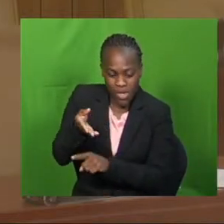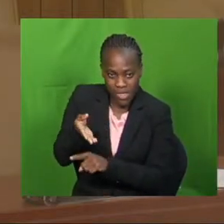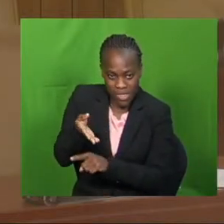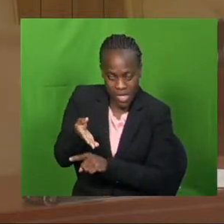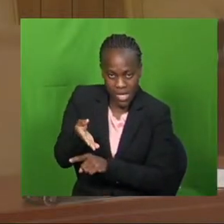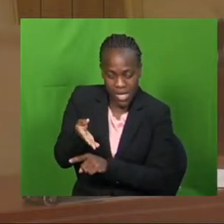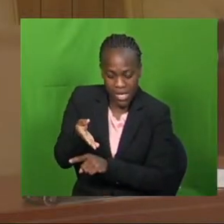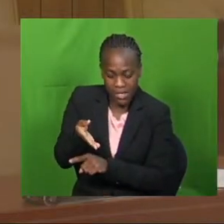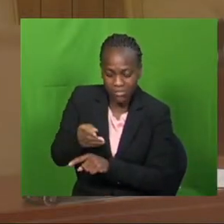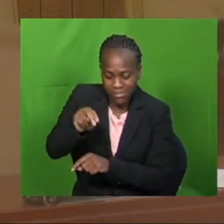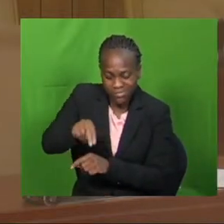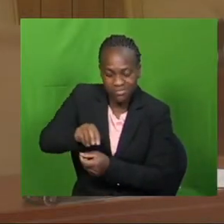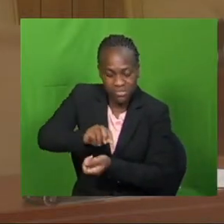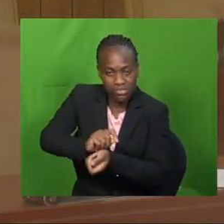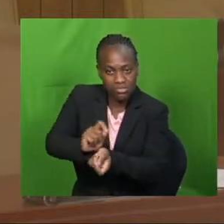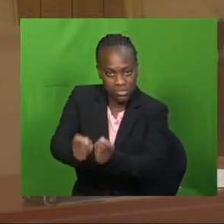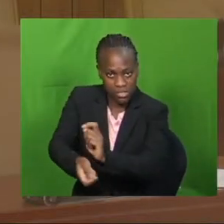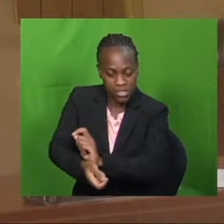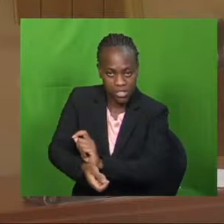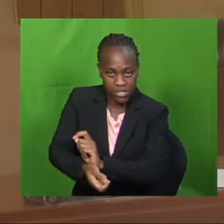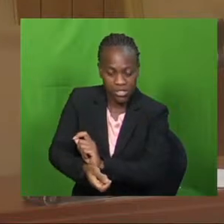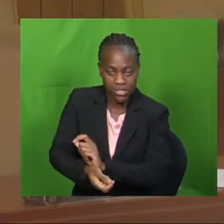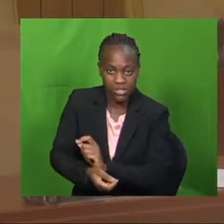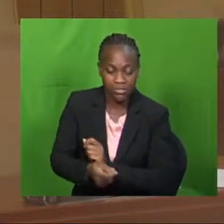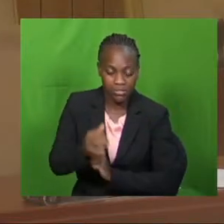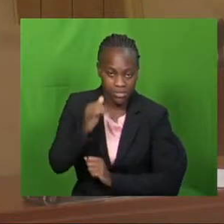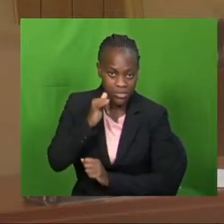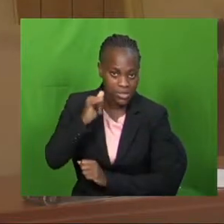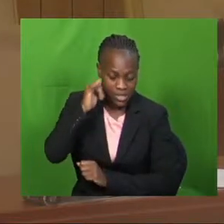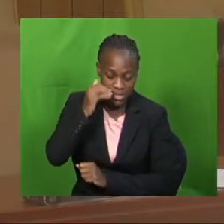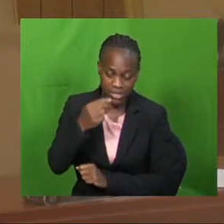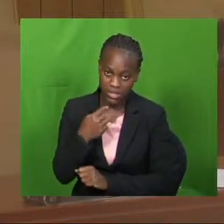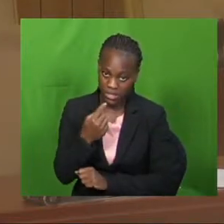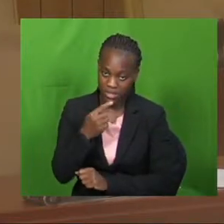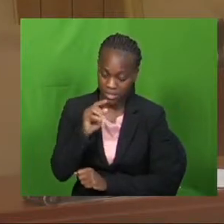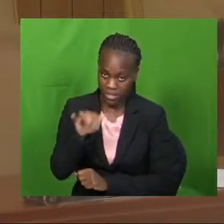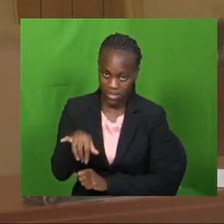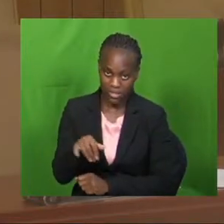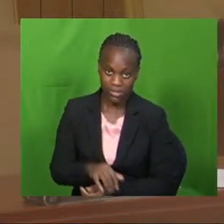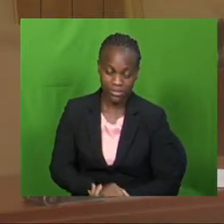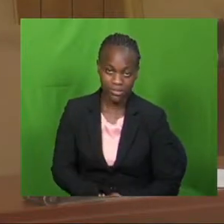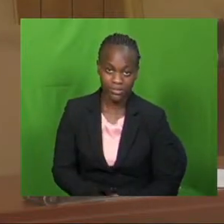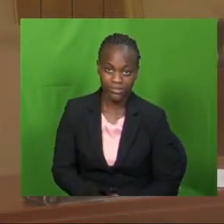to account to the House. He said that yesterday. I heard him clear.